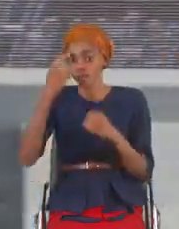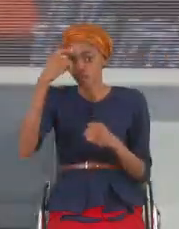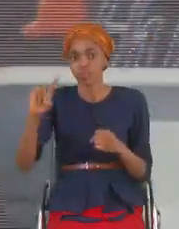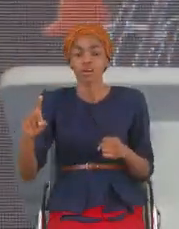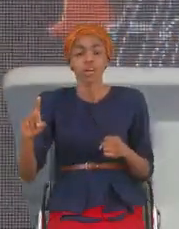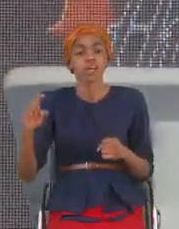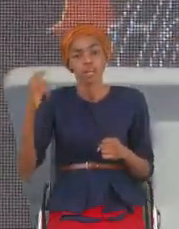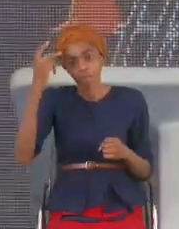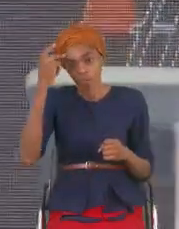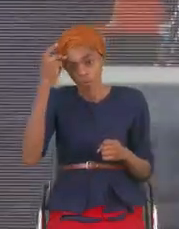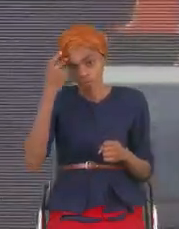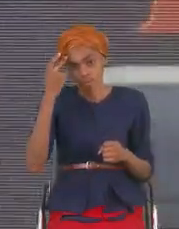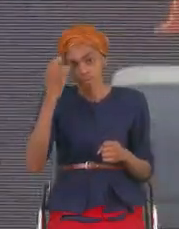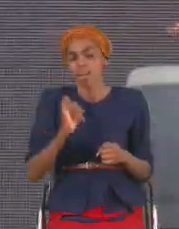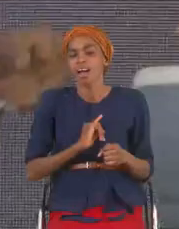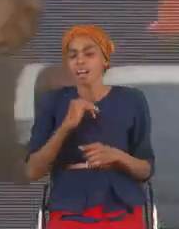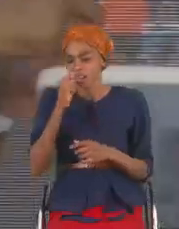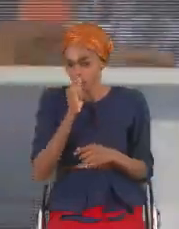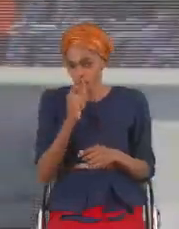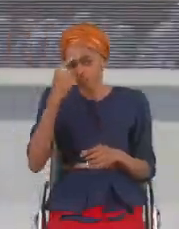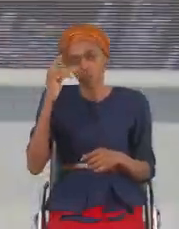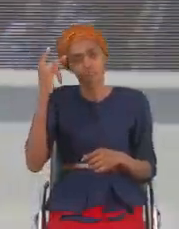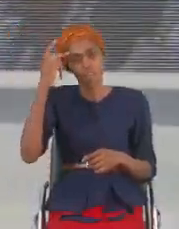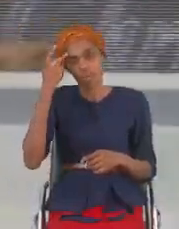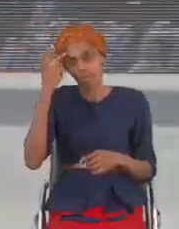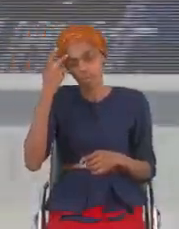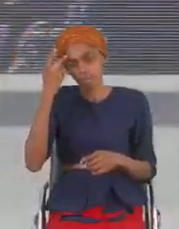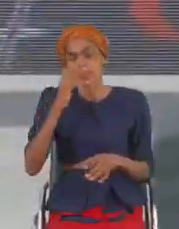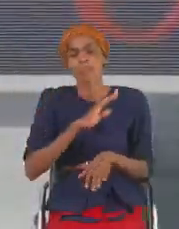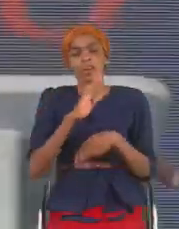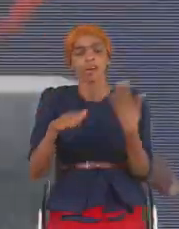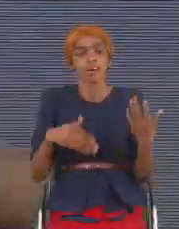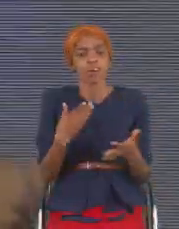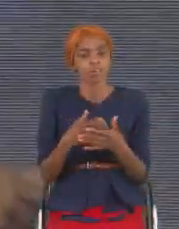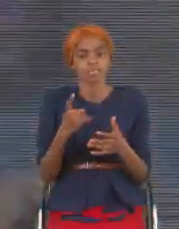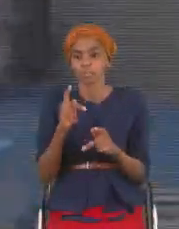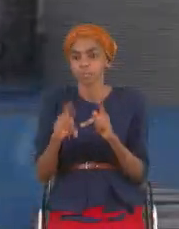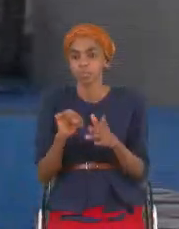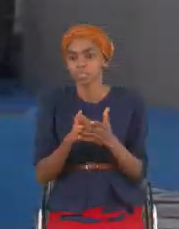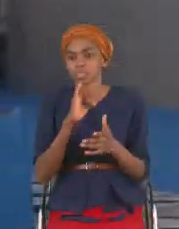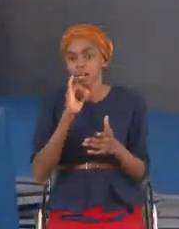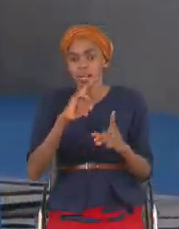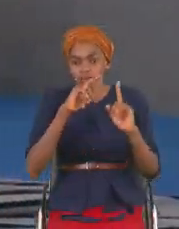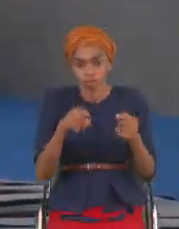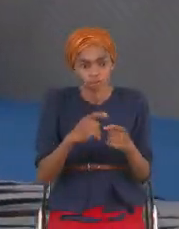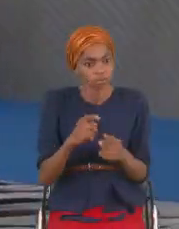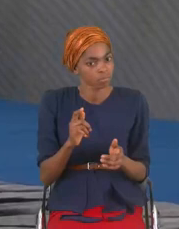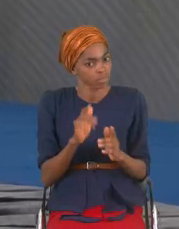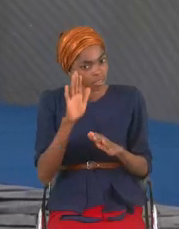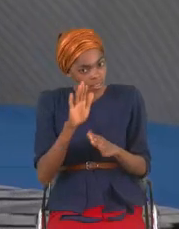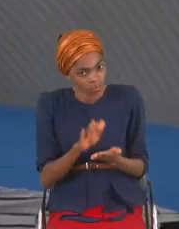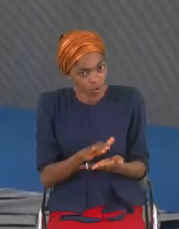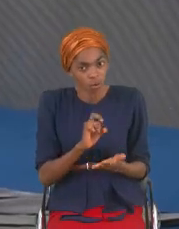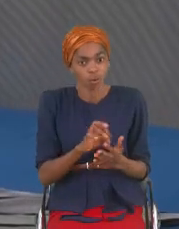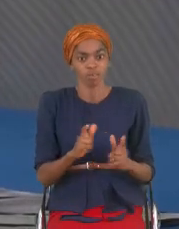I endure for a purpose. All the people I get to, all the people I go to, small or great, men